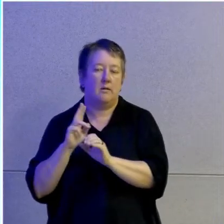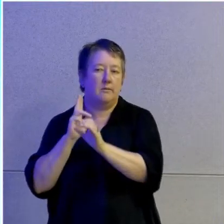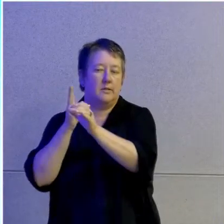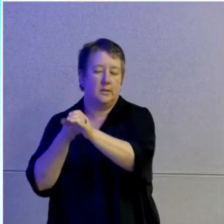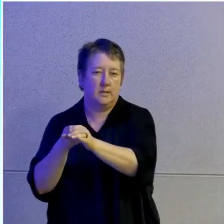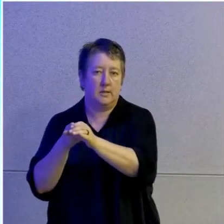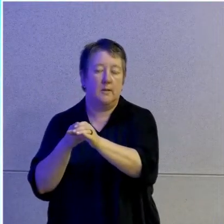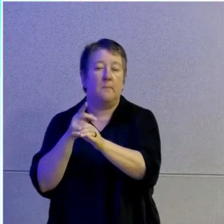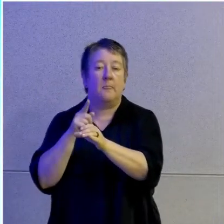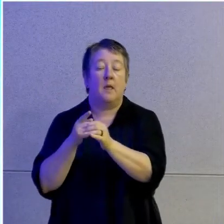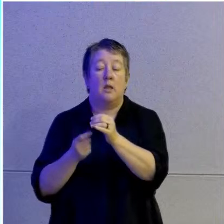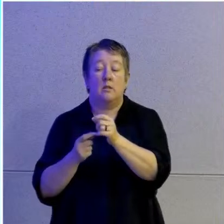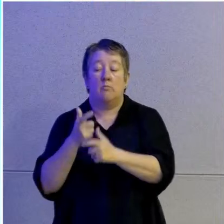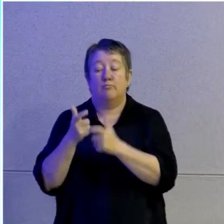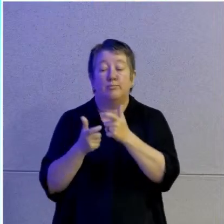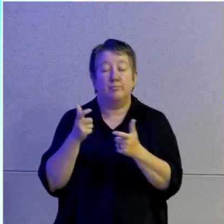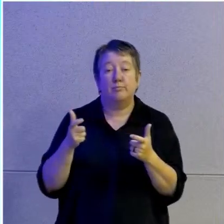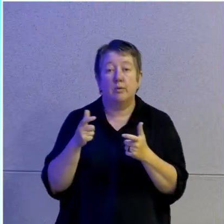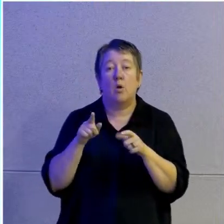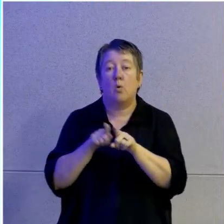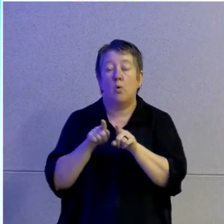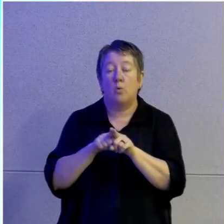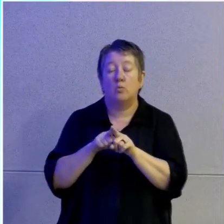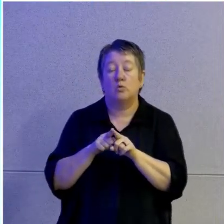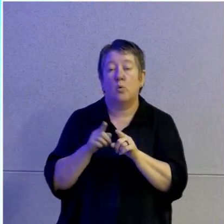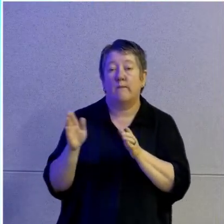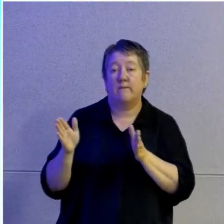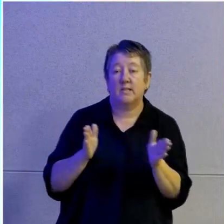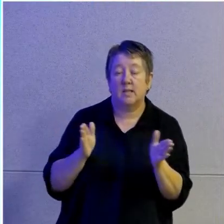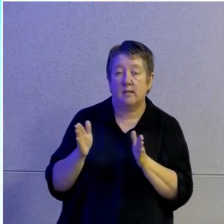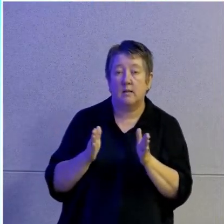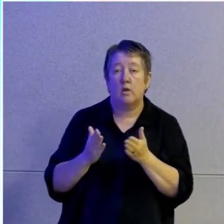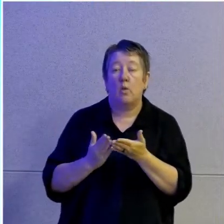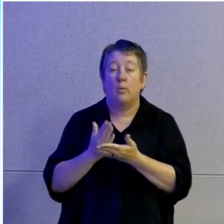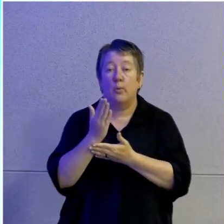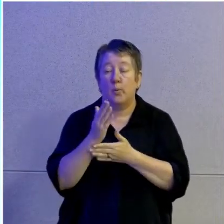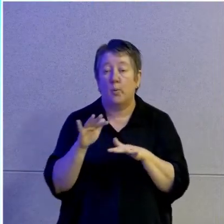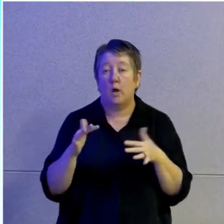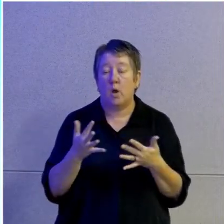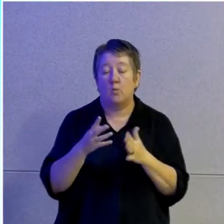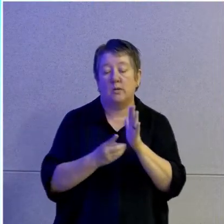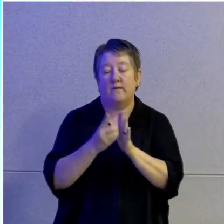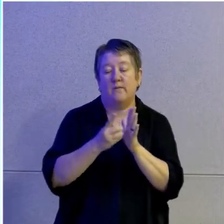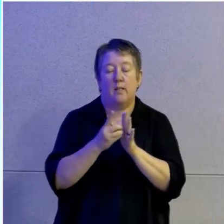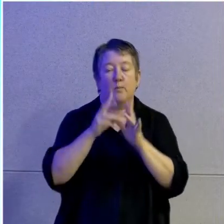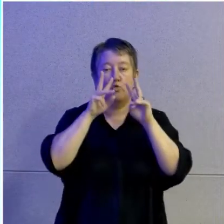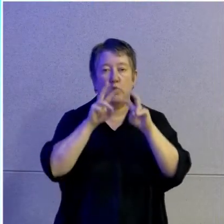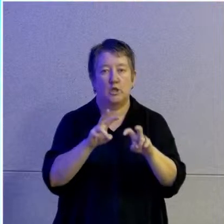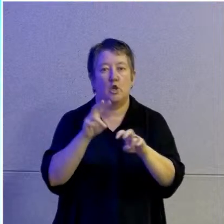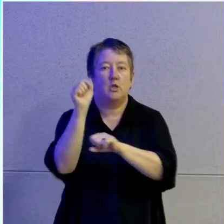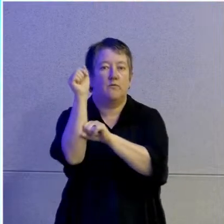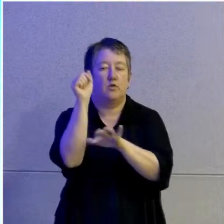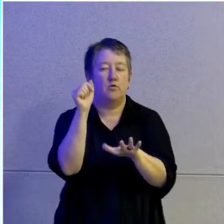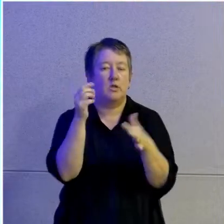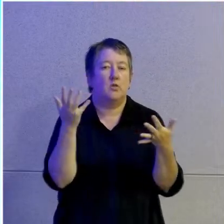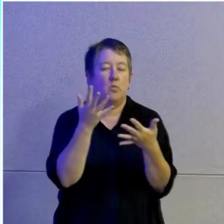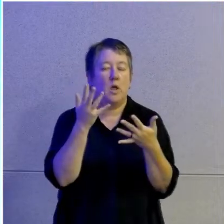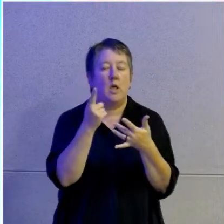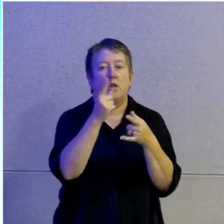further facilitated by the development of the research infrastructure at our